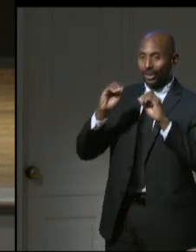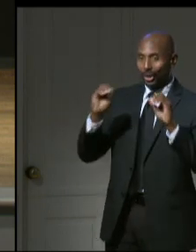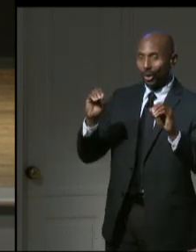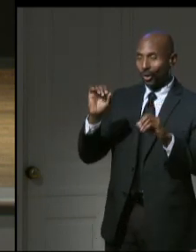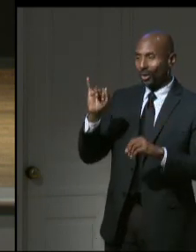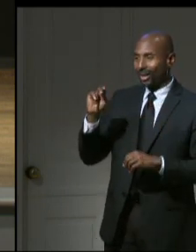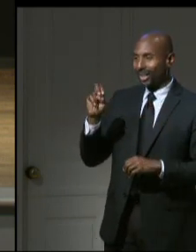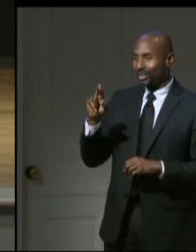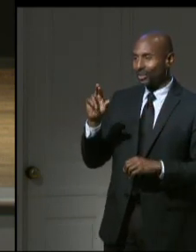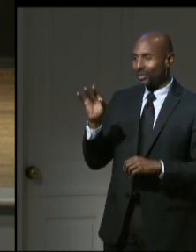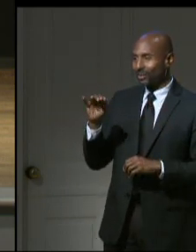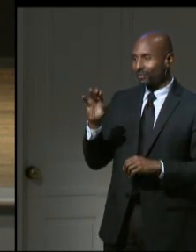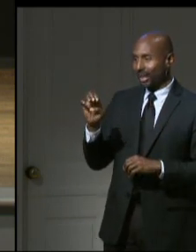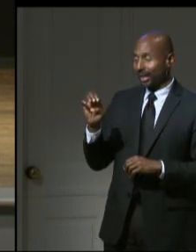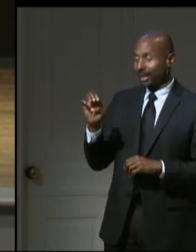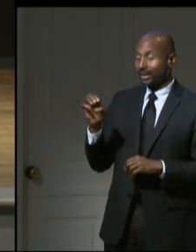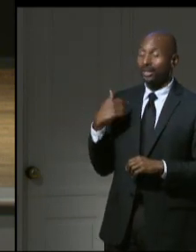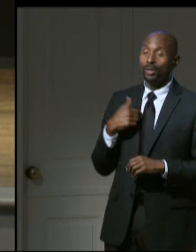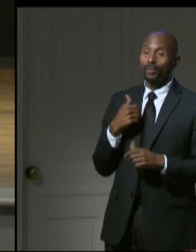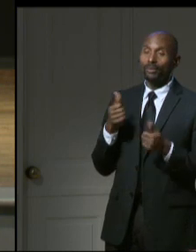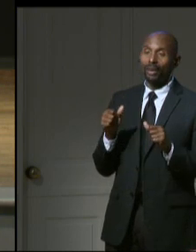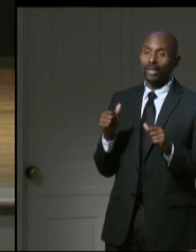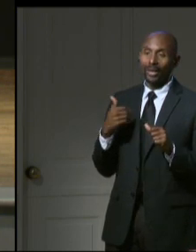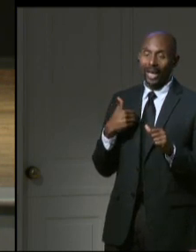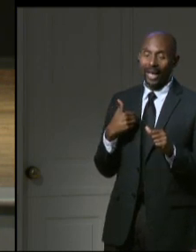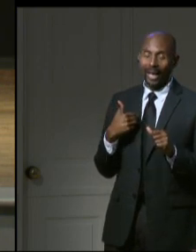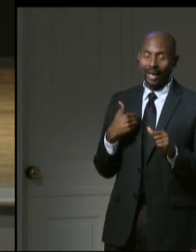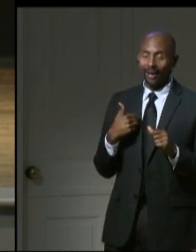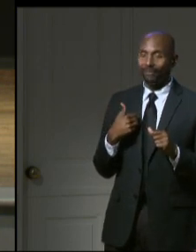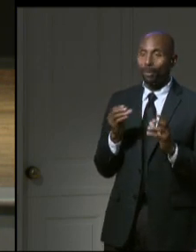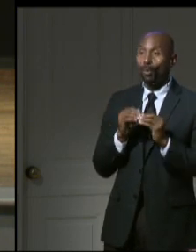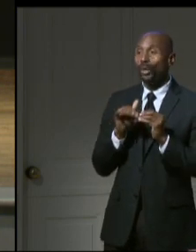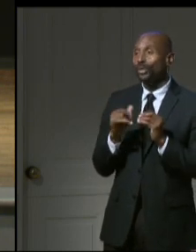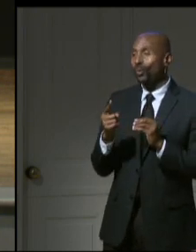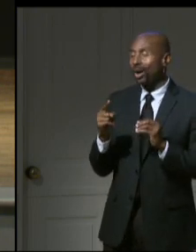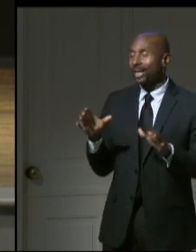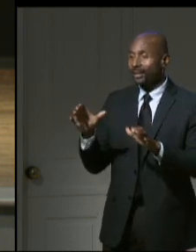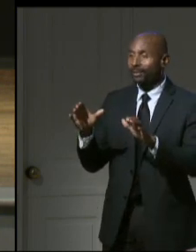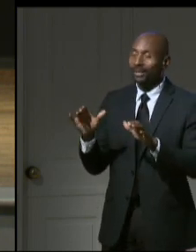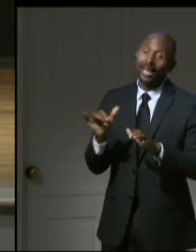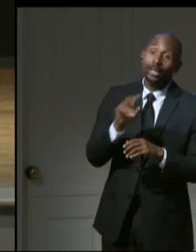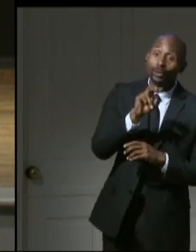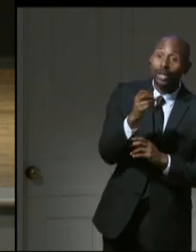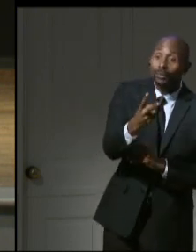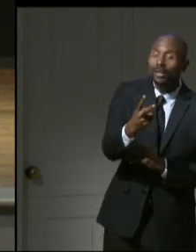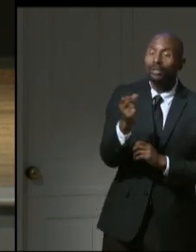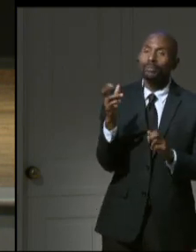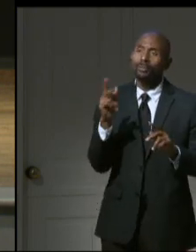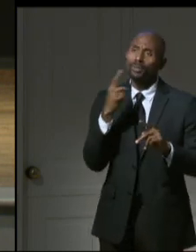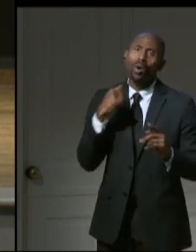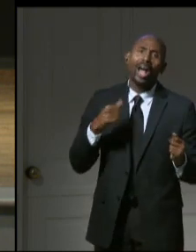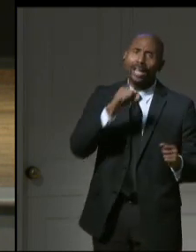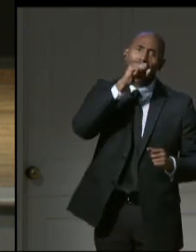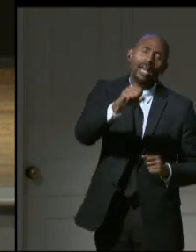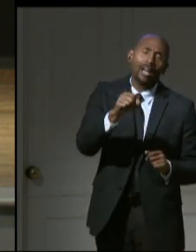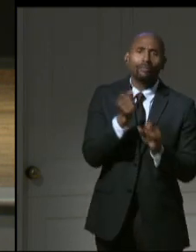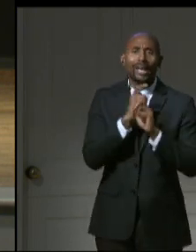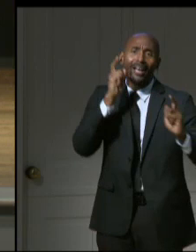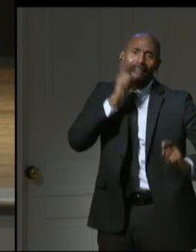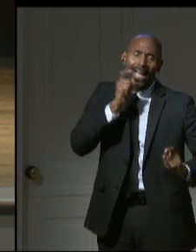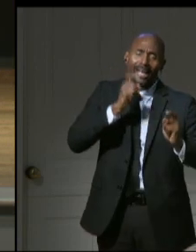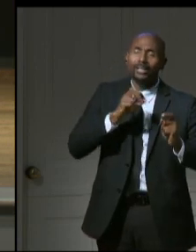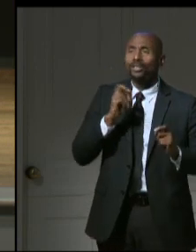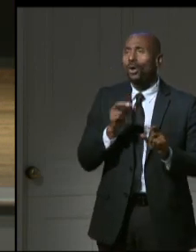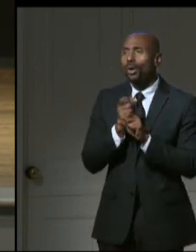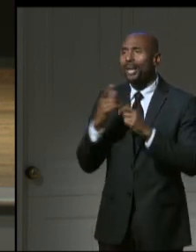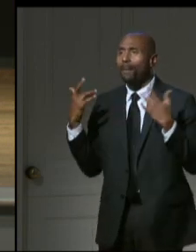to. We've also tried to have not one activity that, like in 2012, everyone's like, I love make a face or make a pose. But now it's